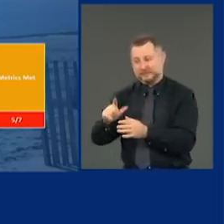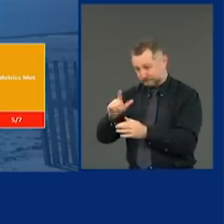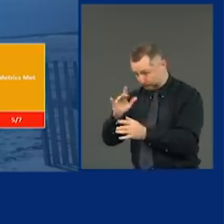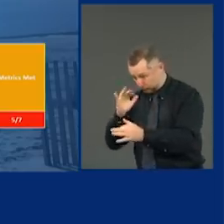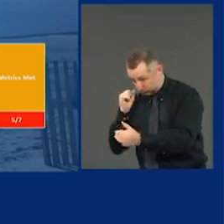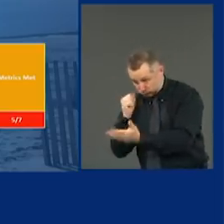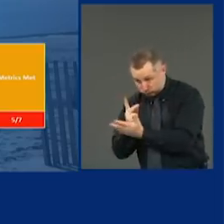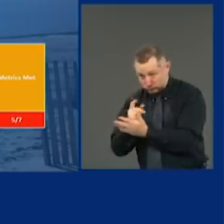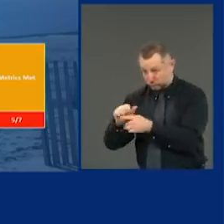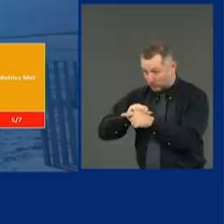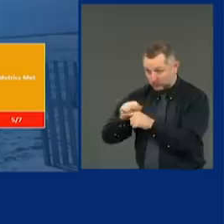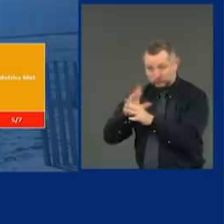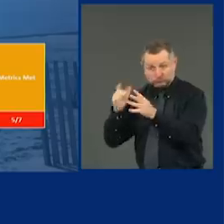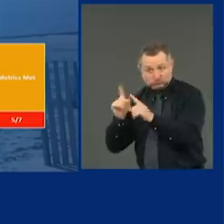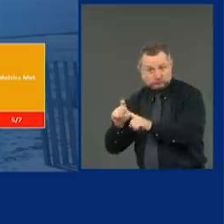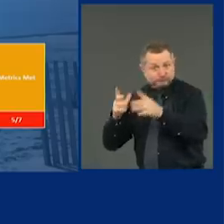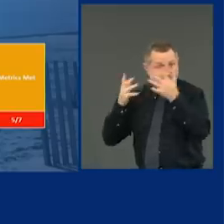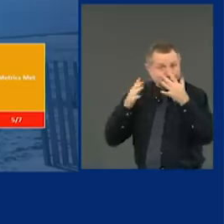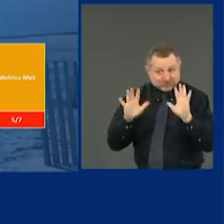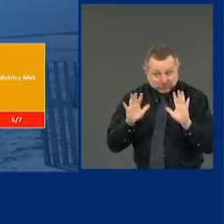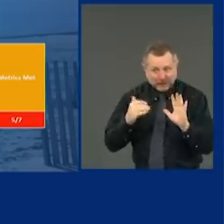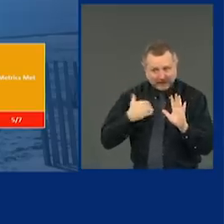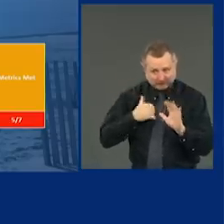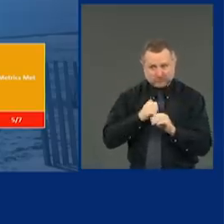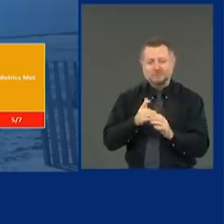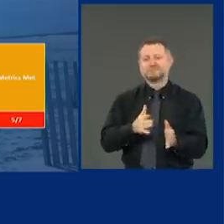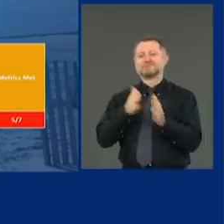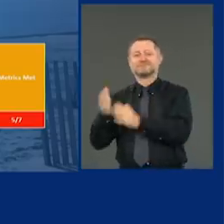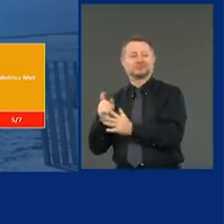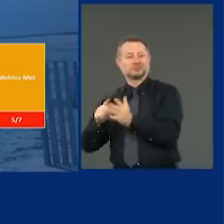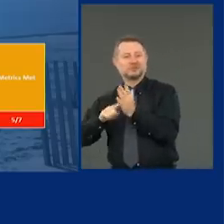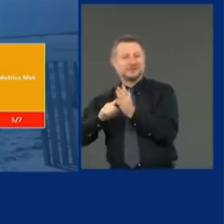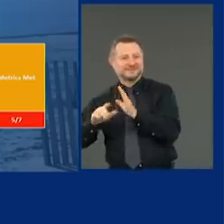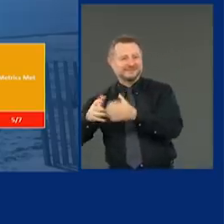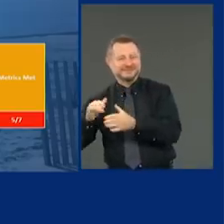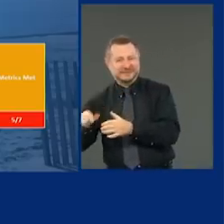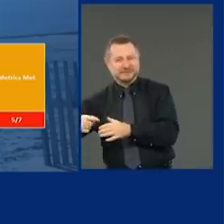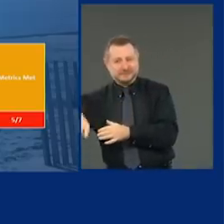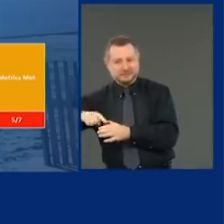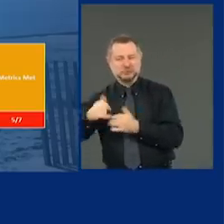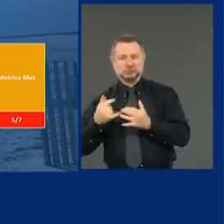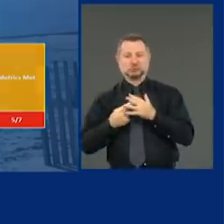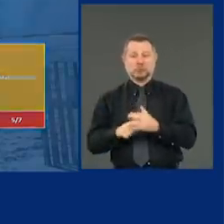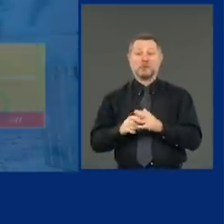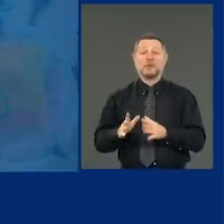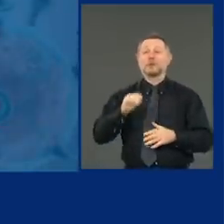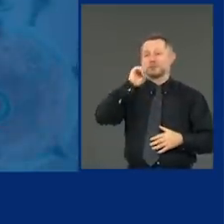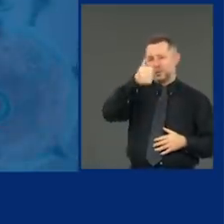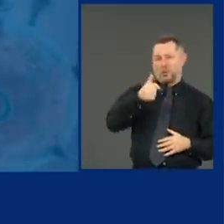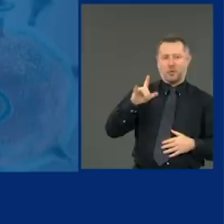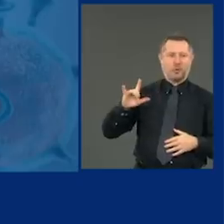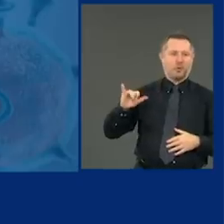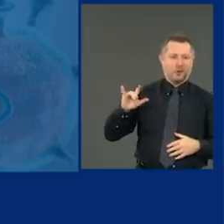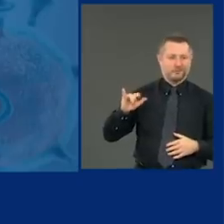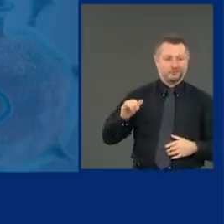after testing, and they'll be coming online today, and Long Island will open tomorrow.